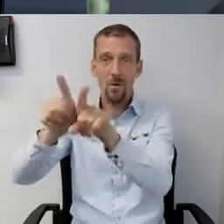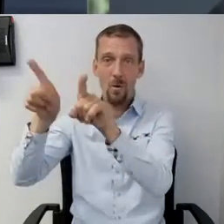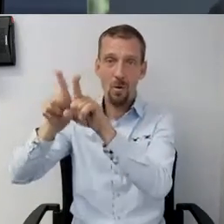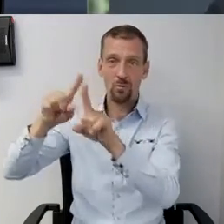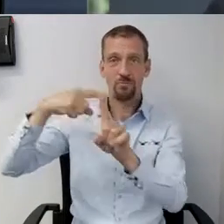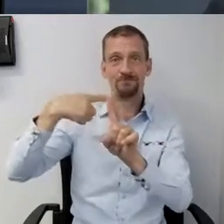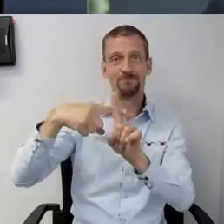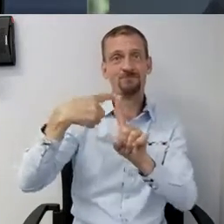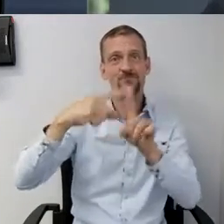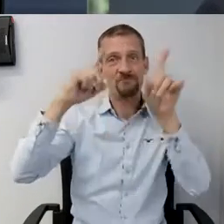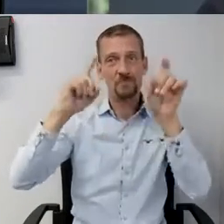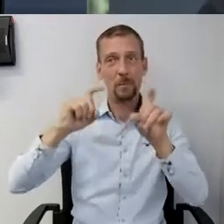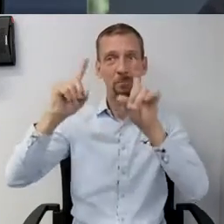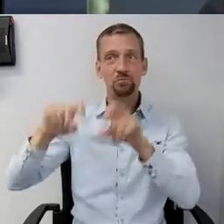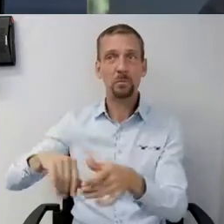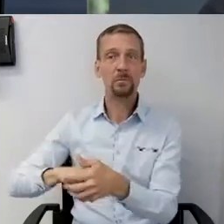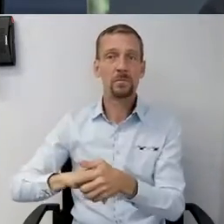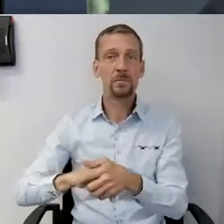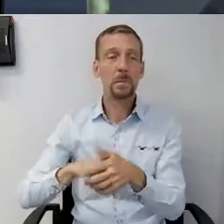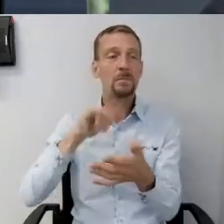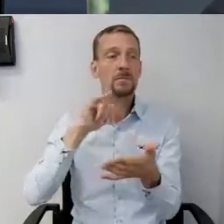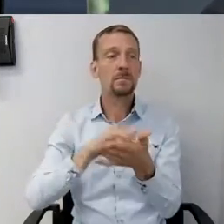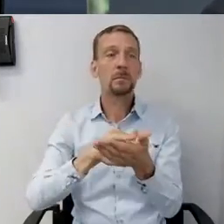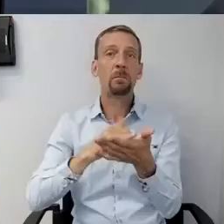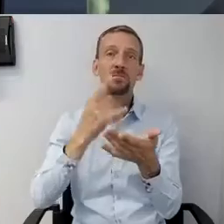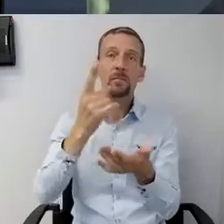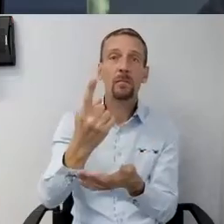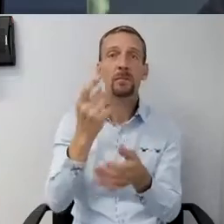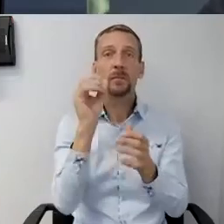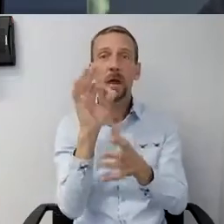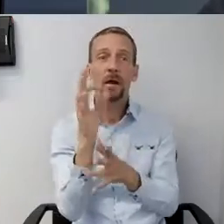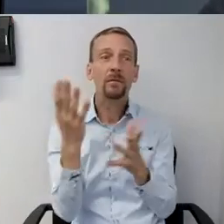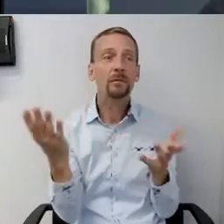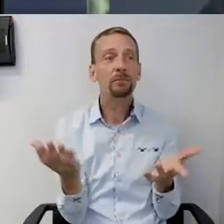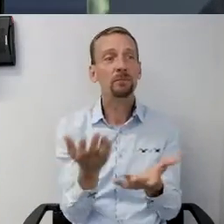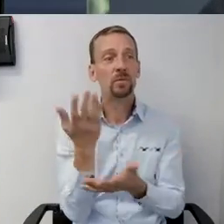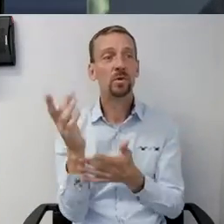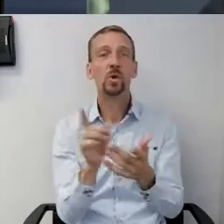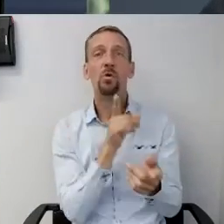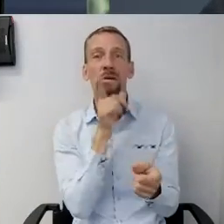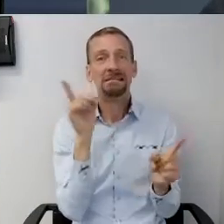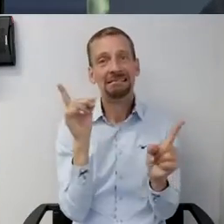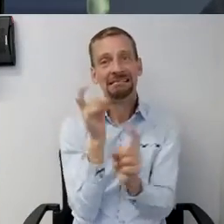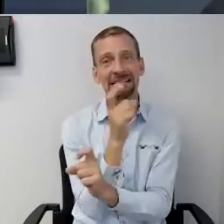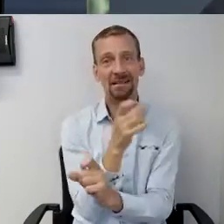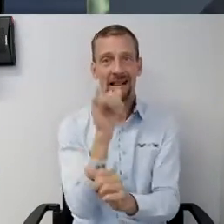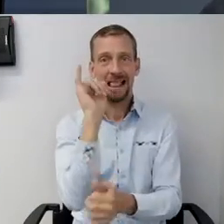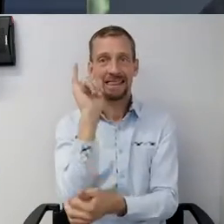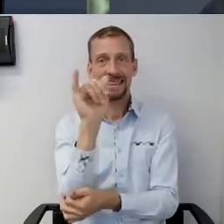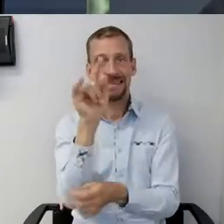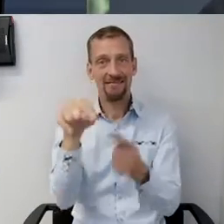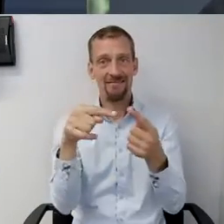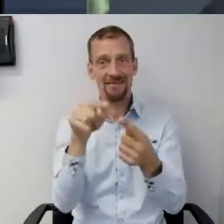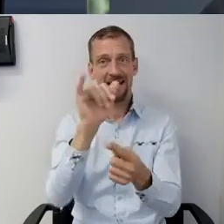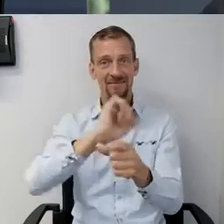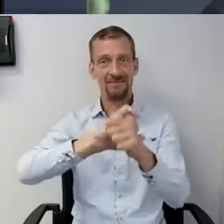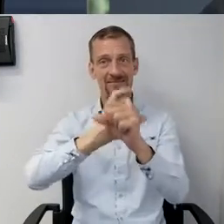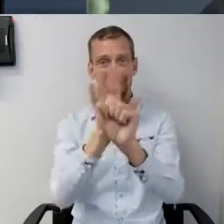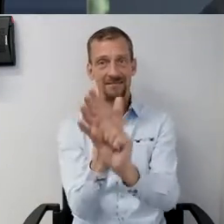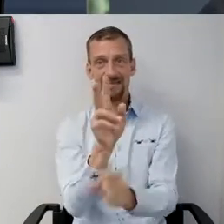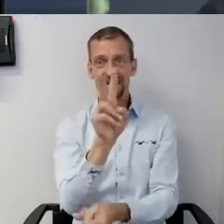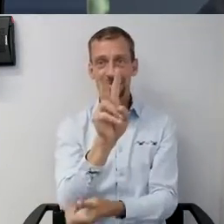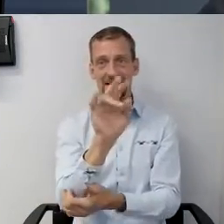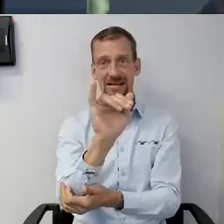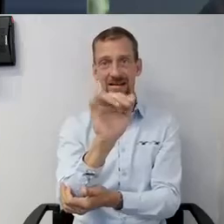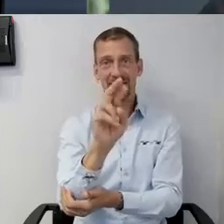as well. And this is one of the confounding things about this virus. And